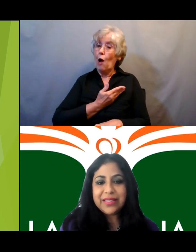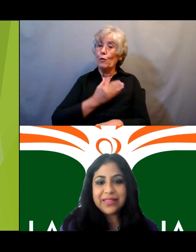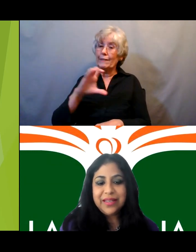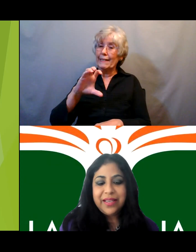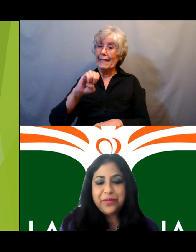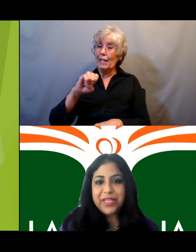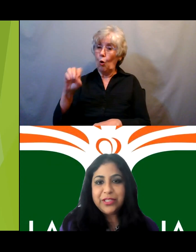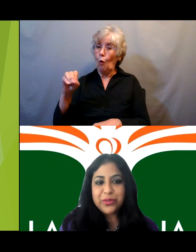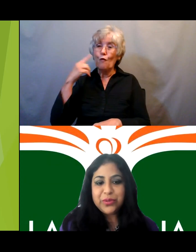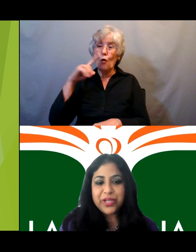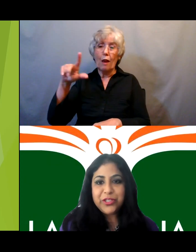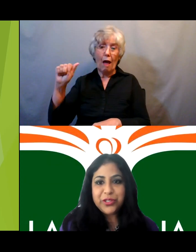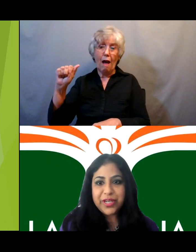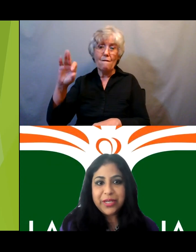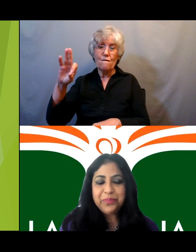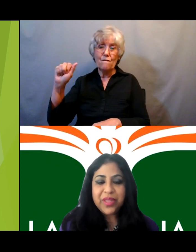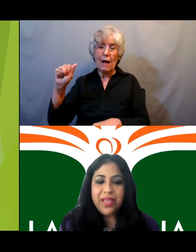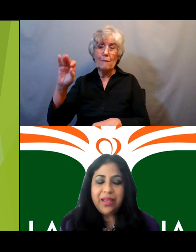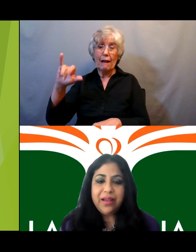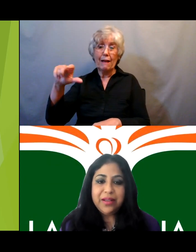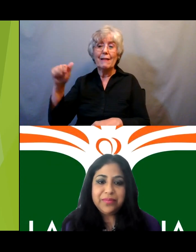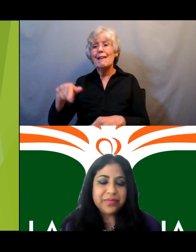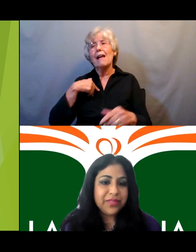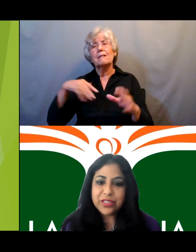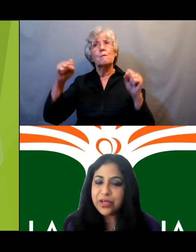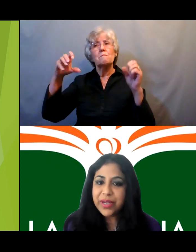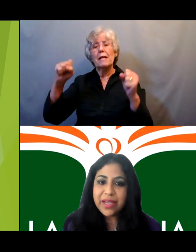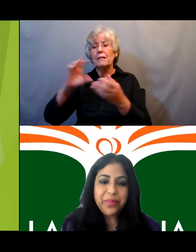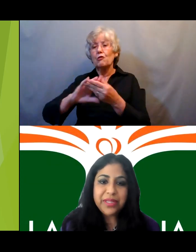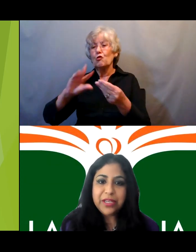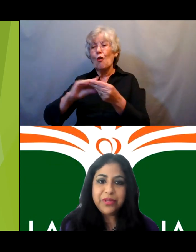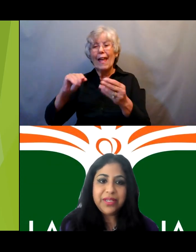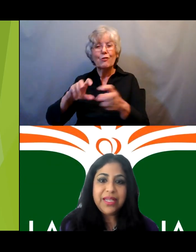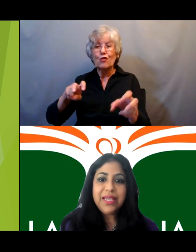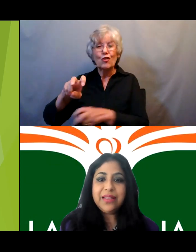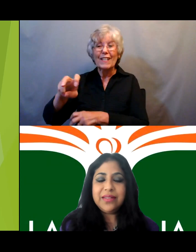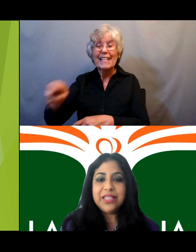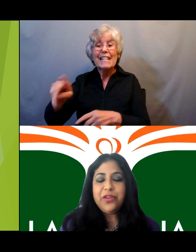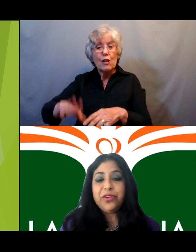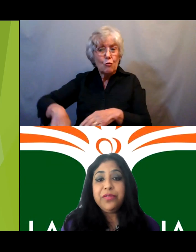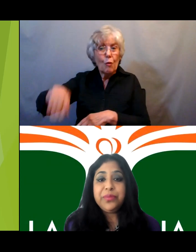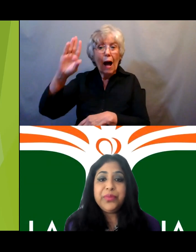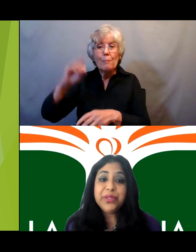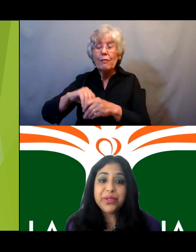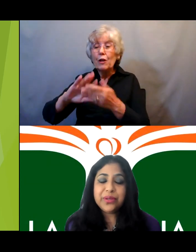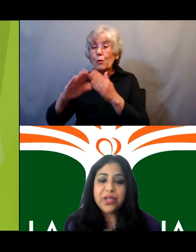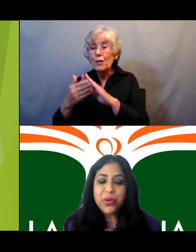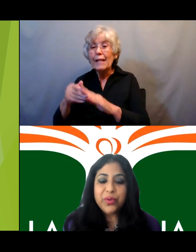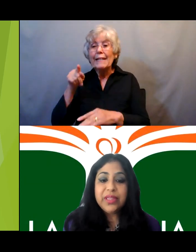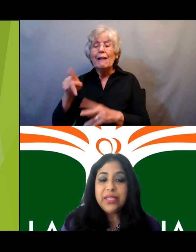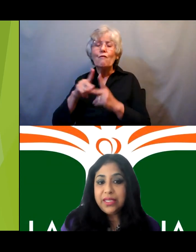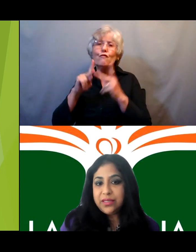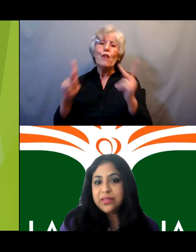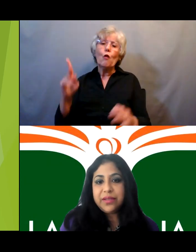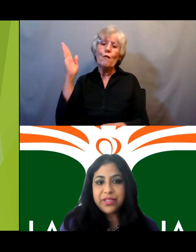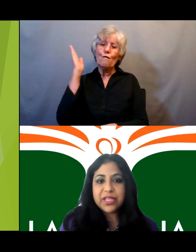he has an amazing story and journey. Just growing up in the community and very familiar